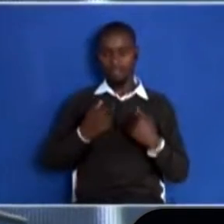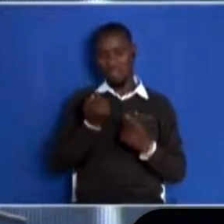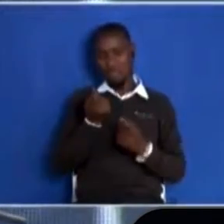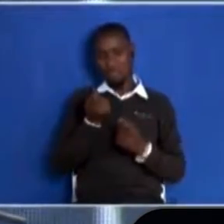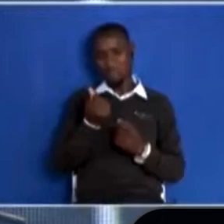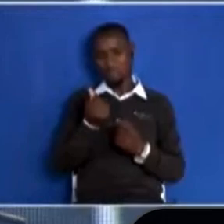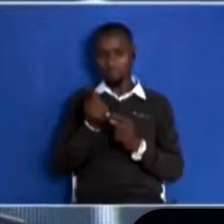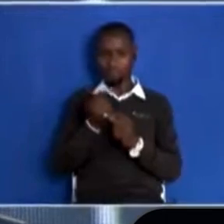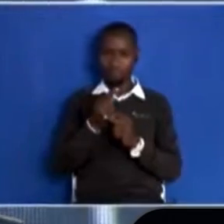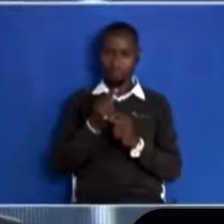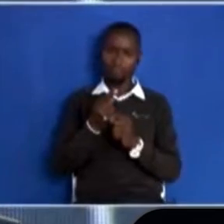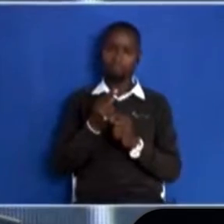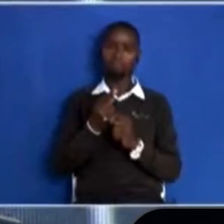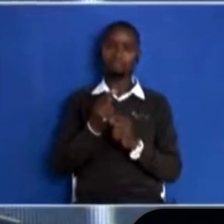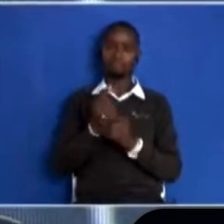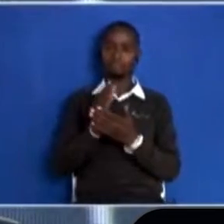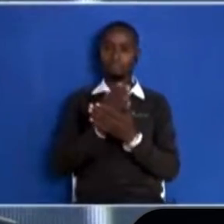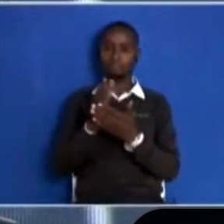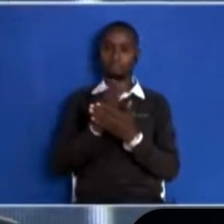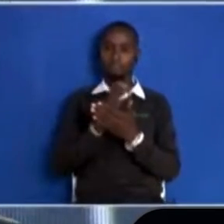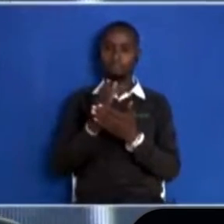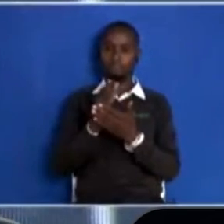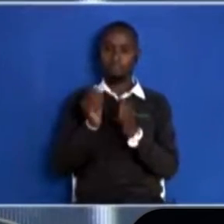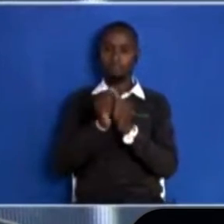Nina dakika chache. To share with you some